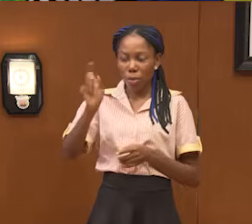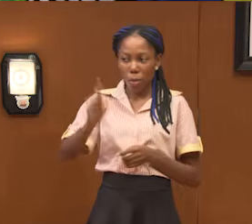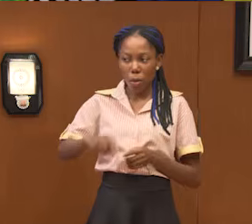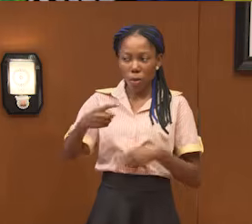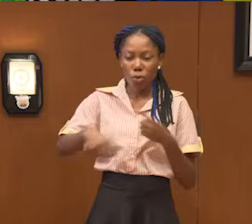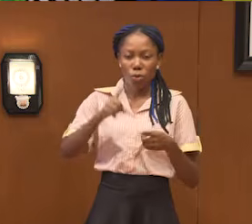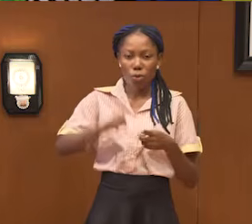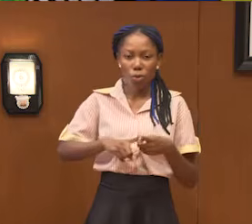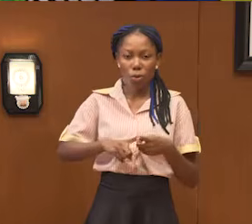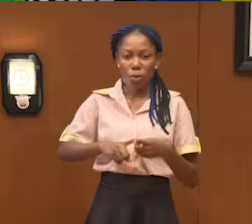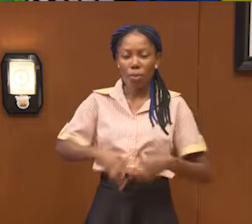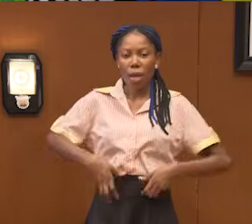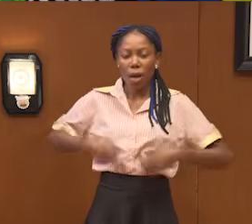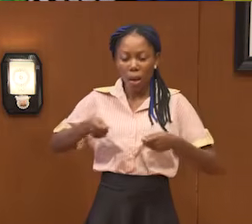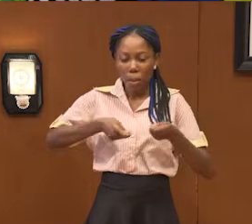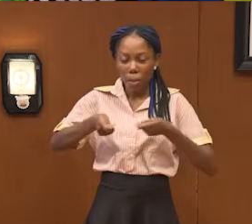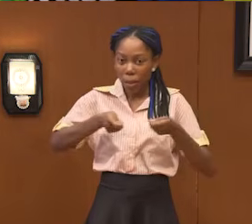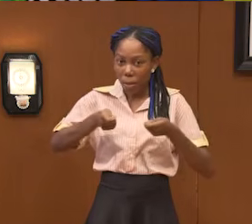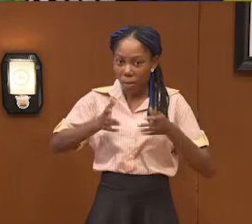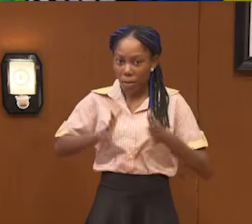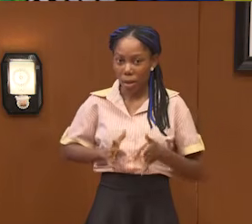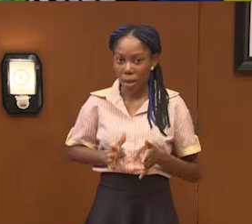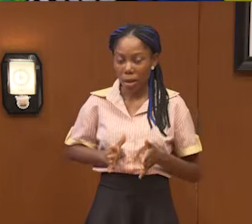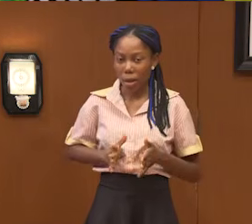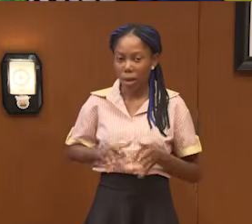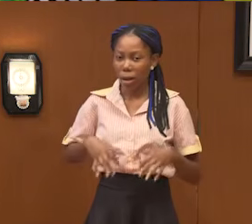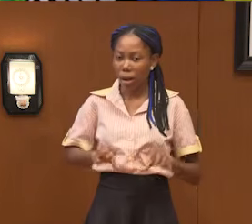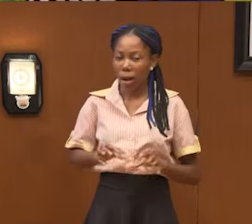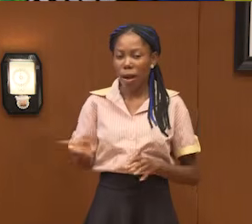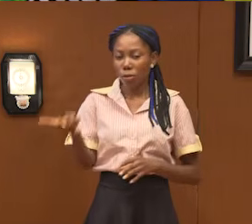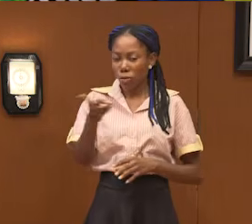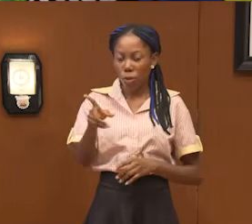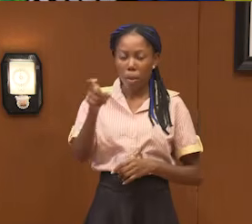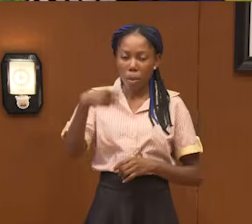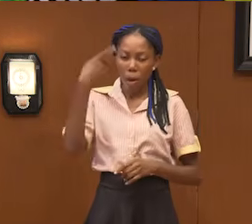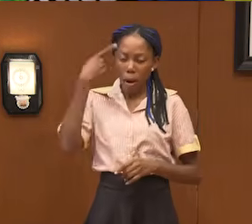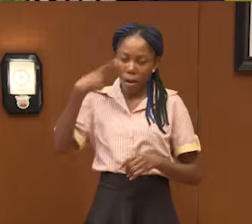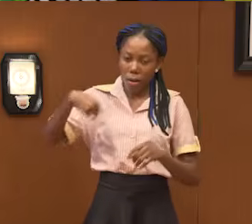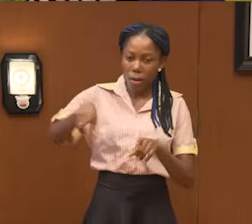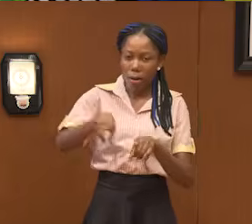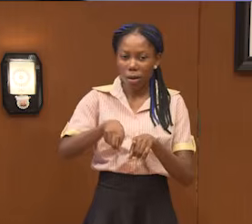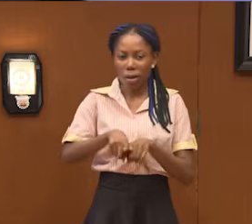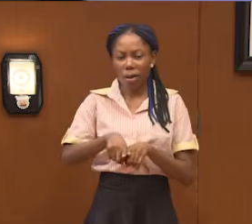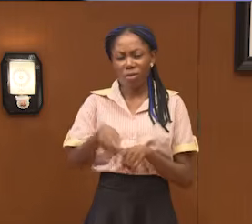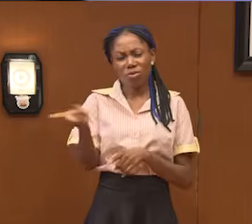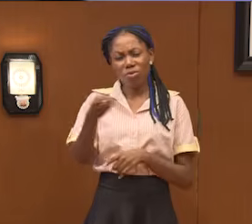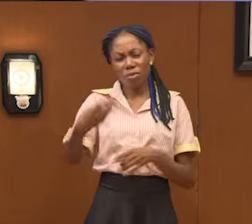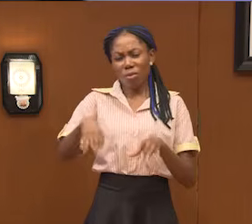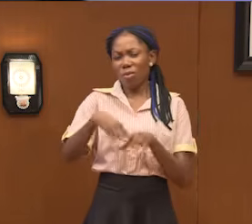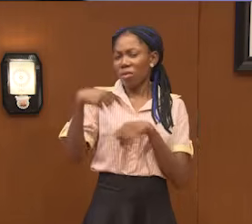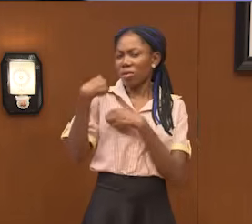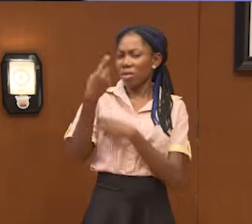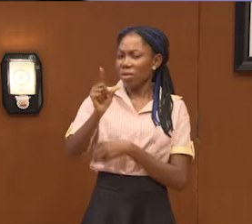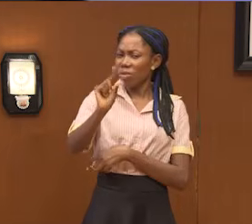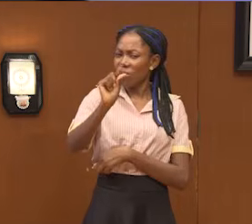for now. And I implore the two of you to please cooperate. You've been with him for 20 years. Do you